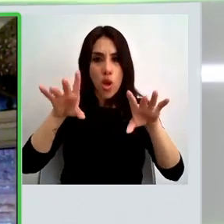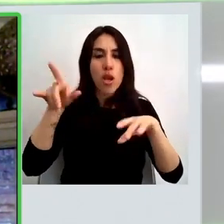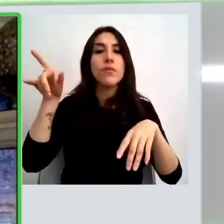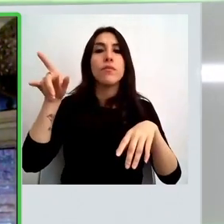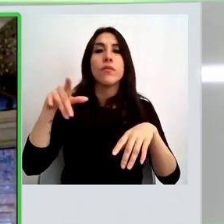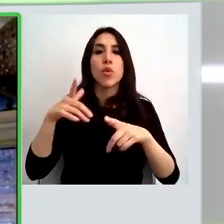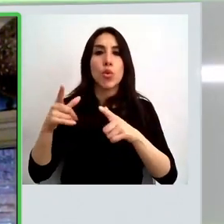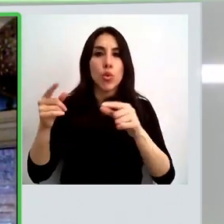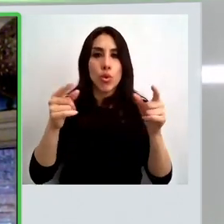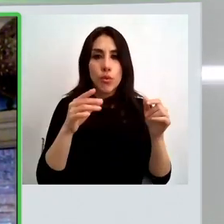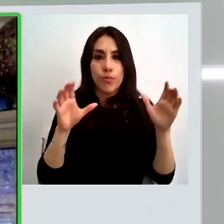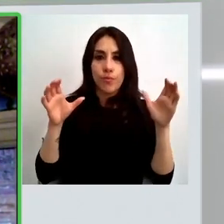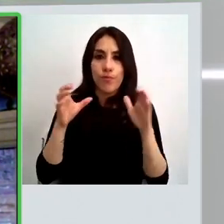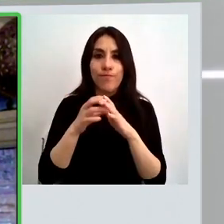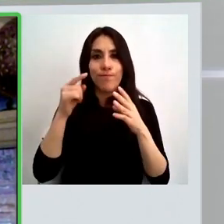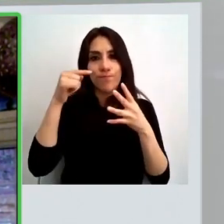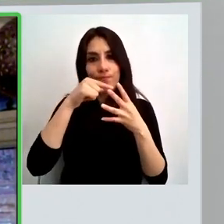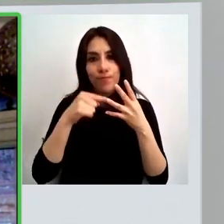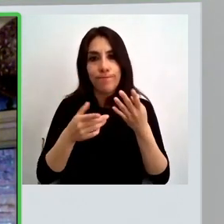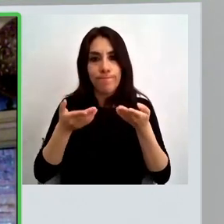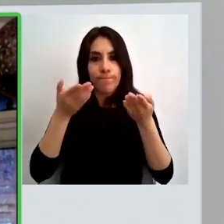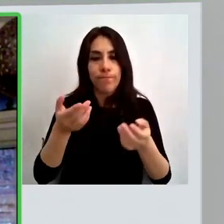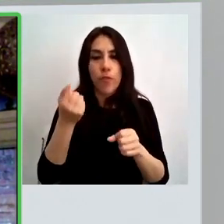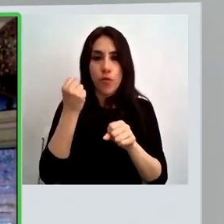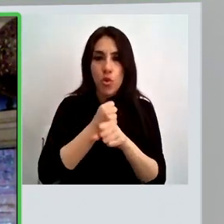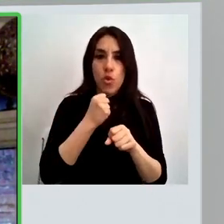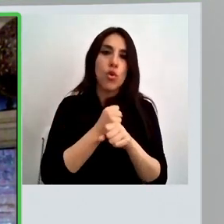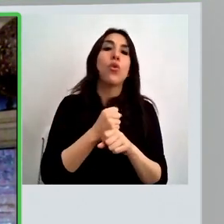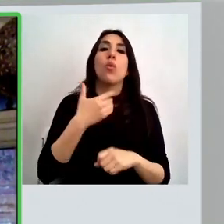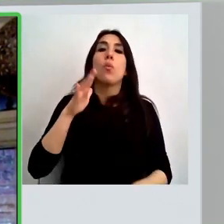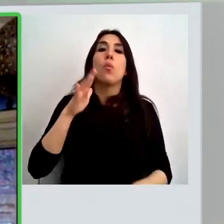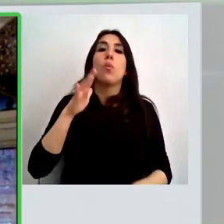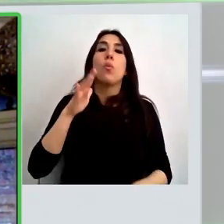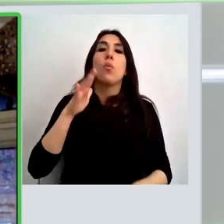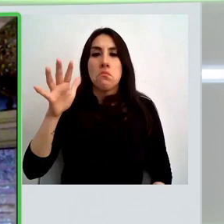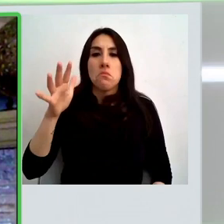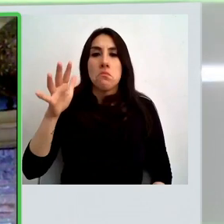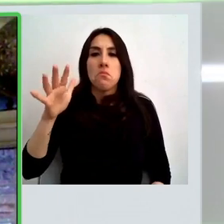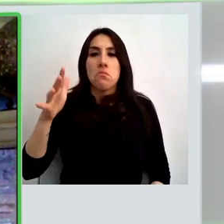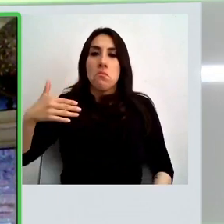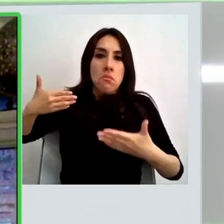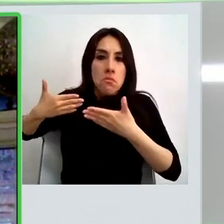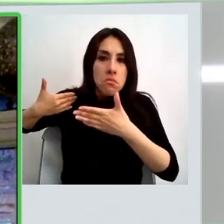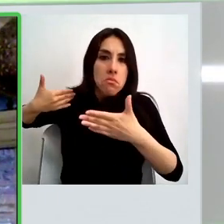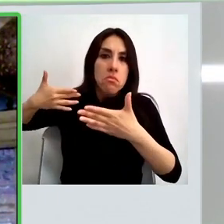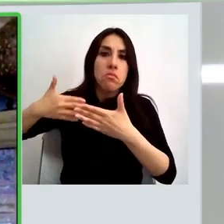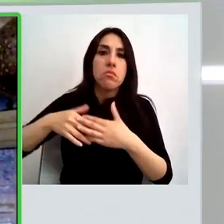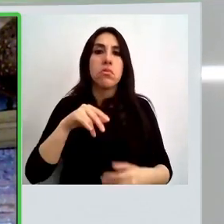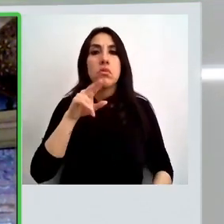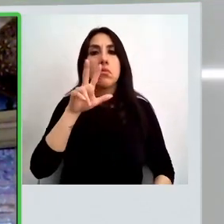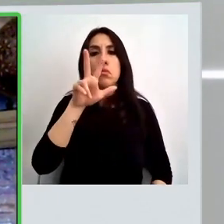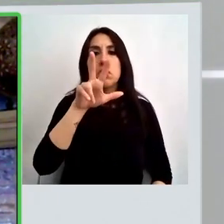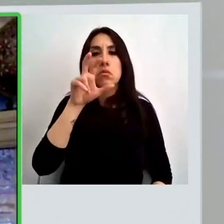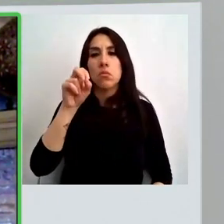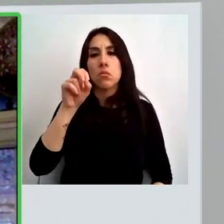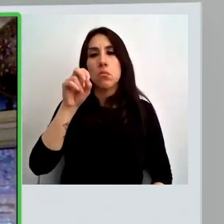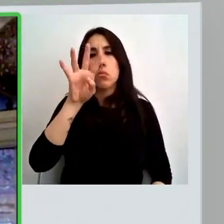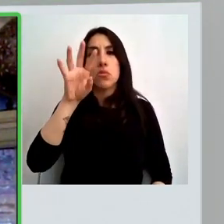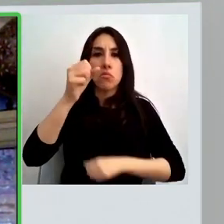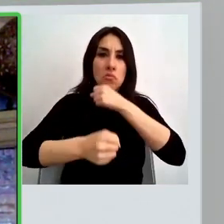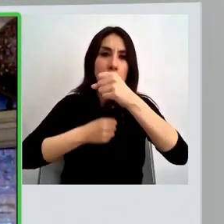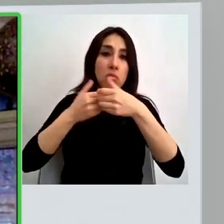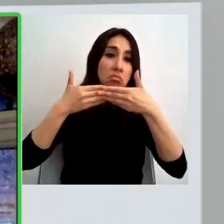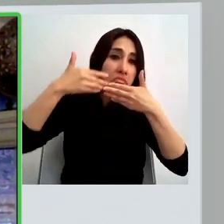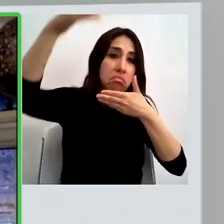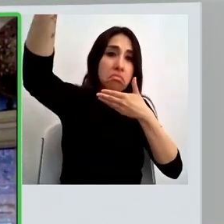I think, 3 years, they are one of the most successful employee resource groups within that particular